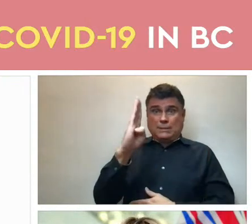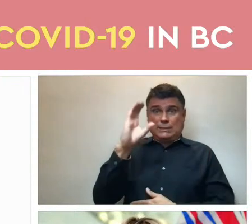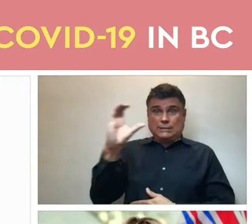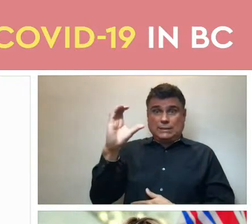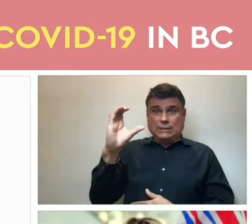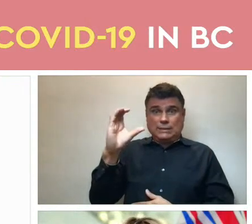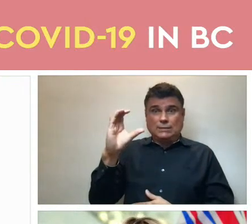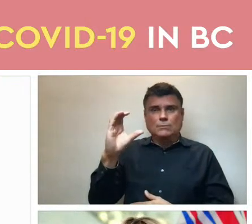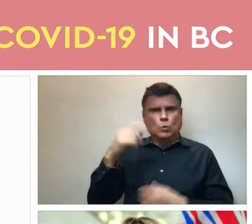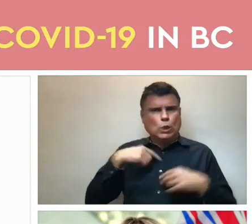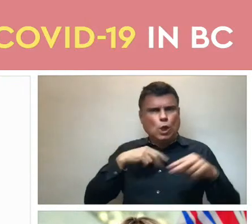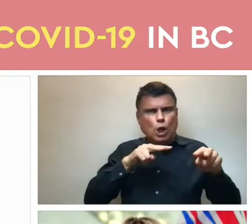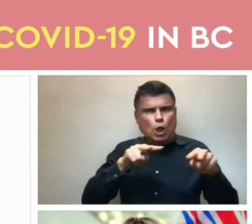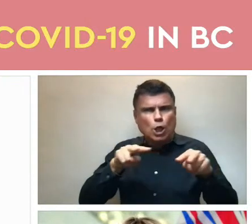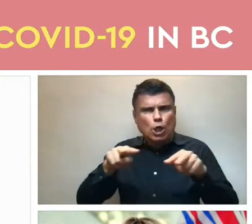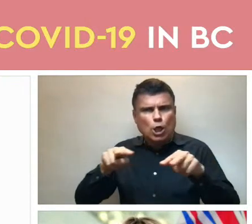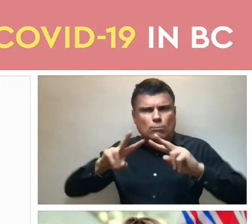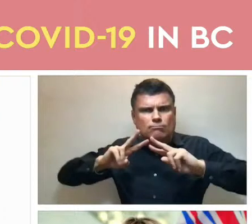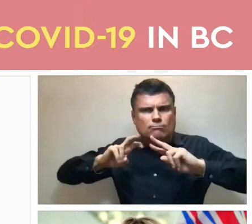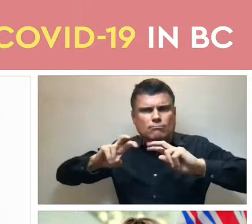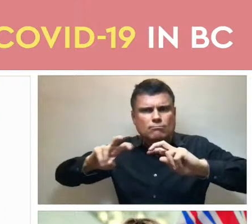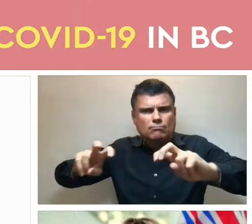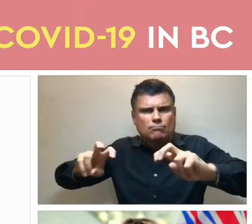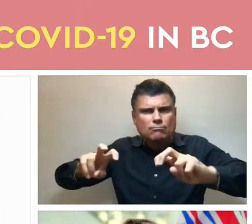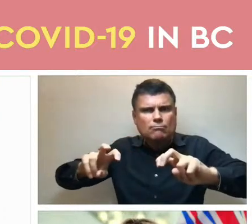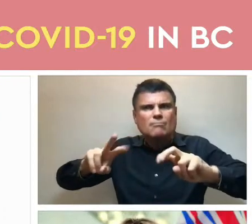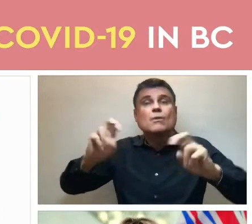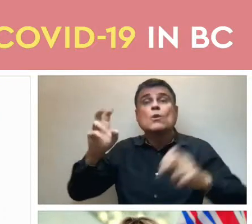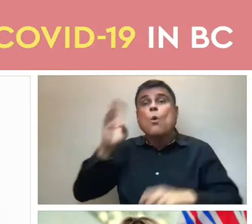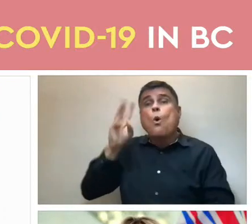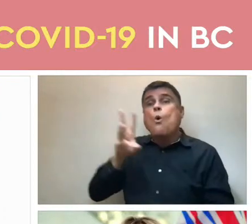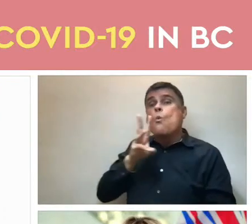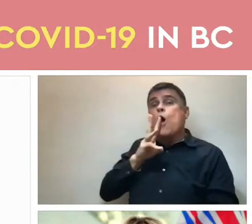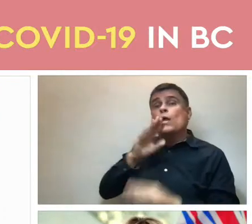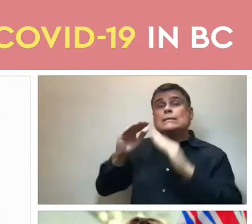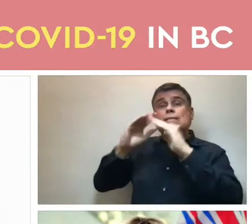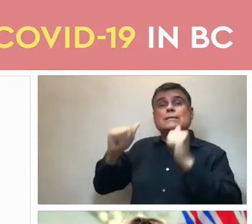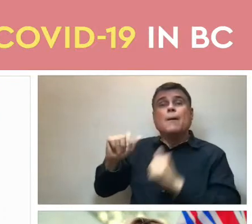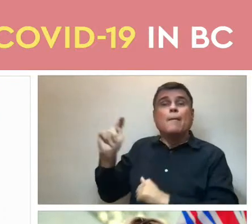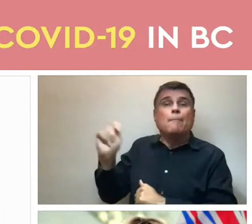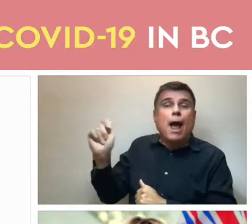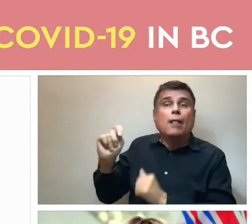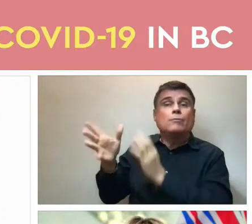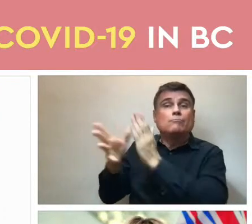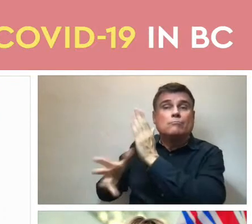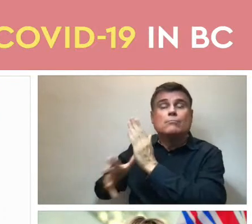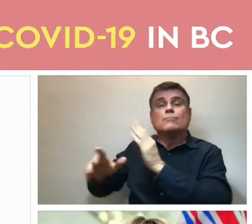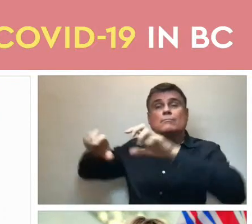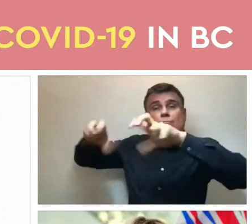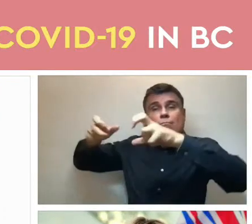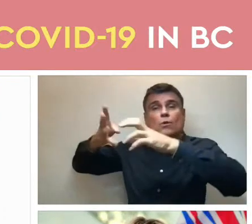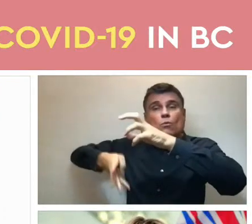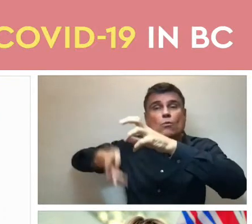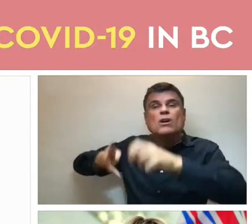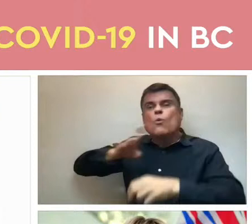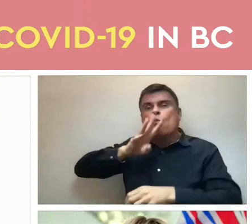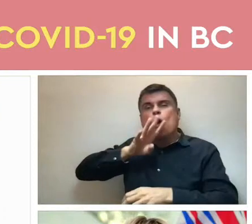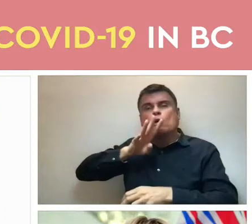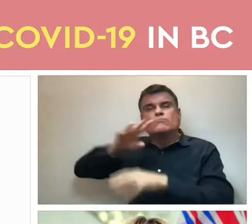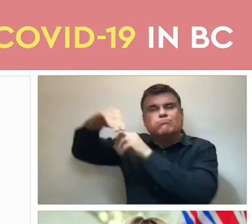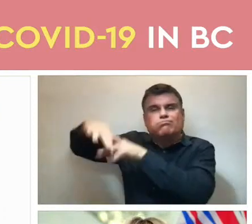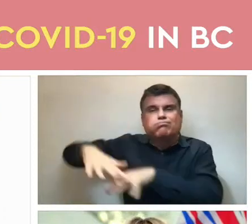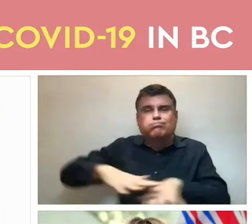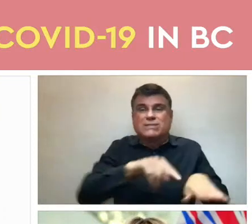that's our wastewater surveillance program. So this is a really innovative program that we've been partnering with researchers at UBC